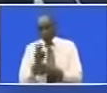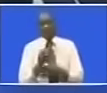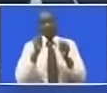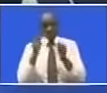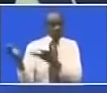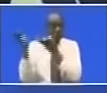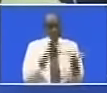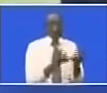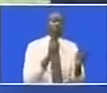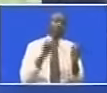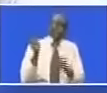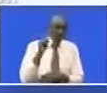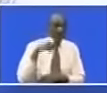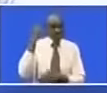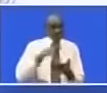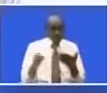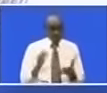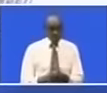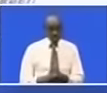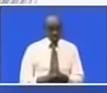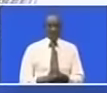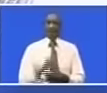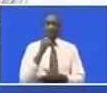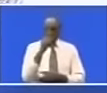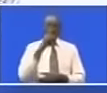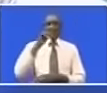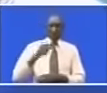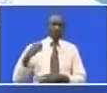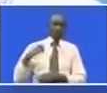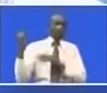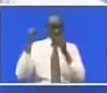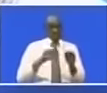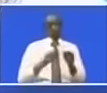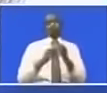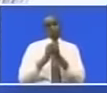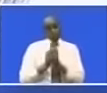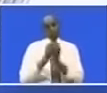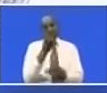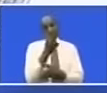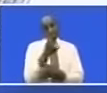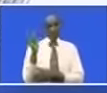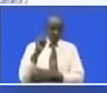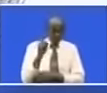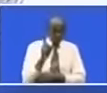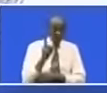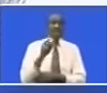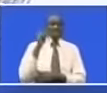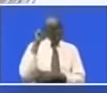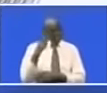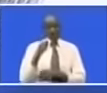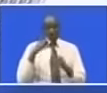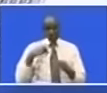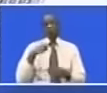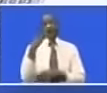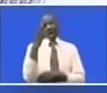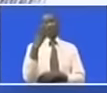to Nairobi sometime next week. And again, apart from the 1 million people who will attend the Mass in Nairobi, apart from Kenya, there will be more than